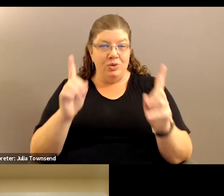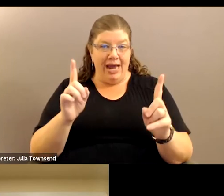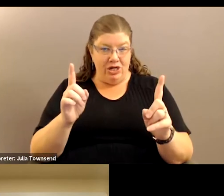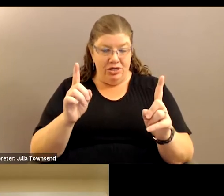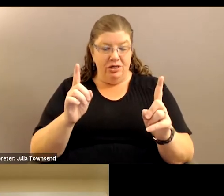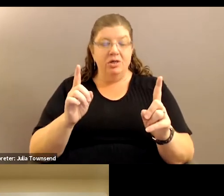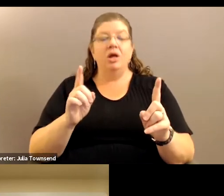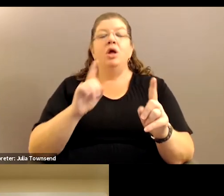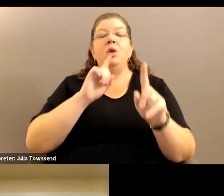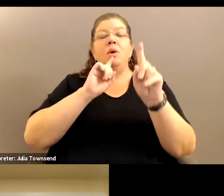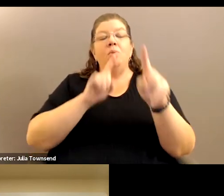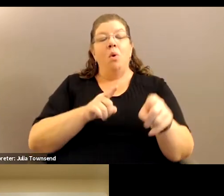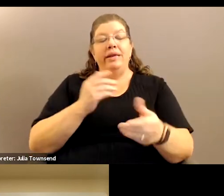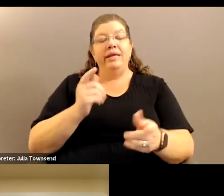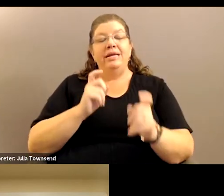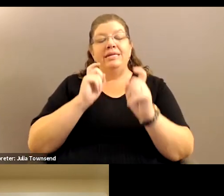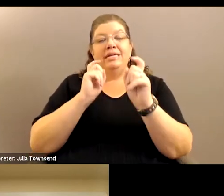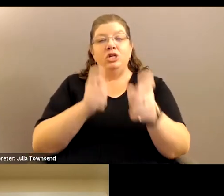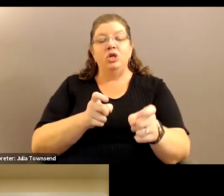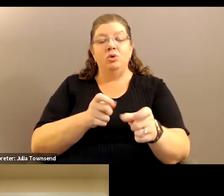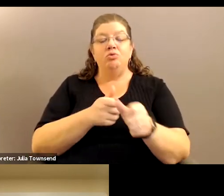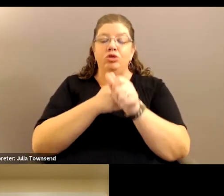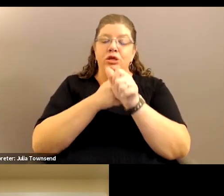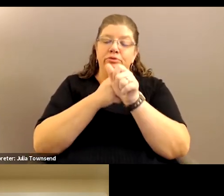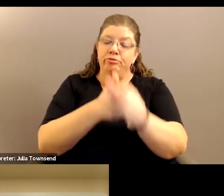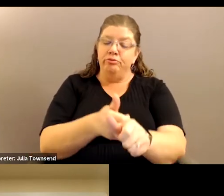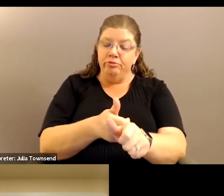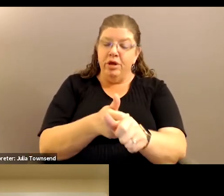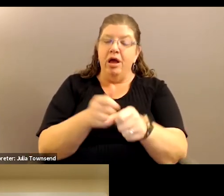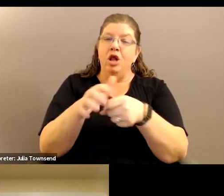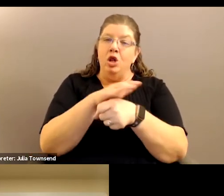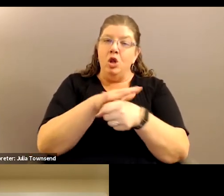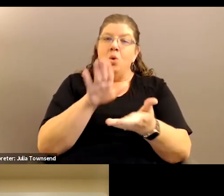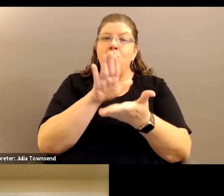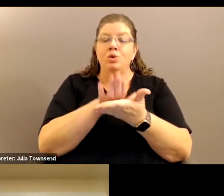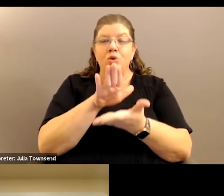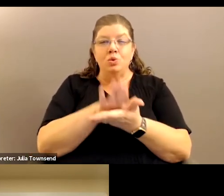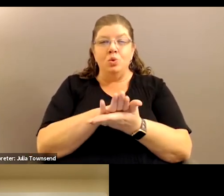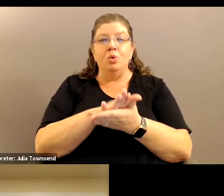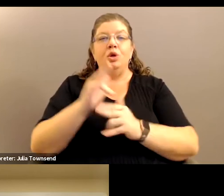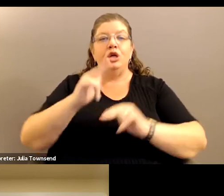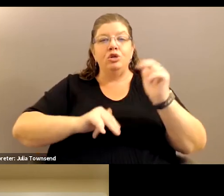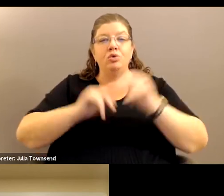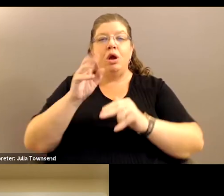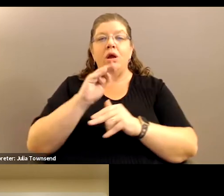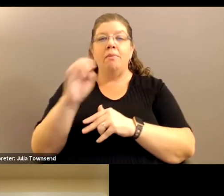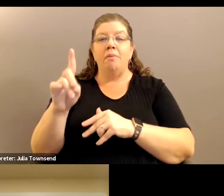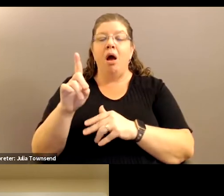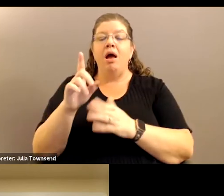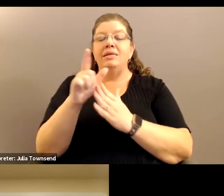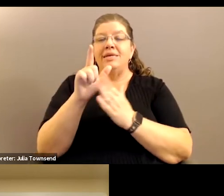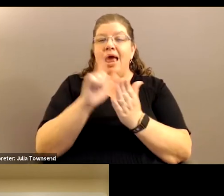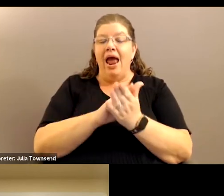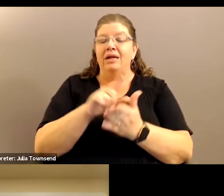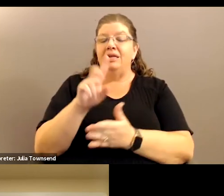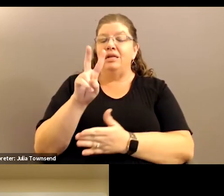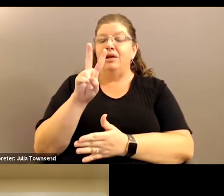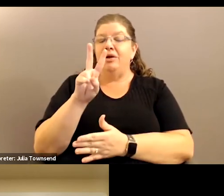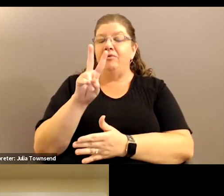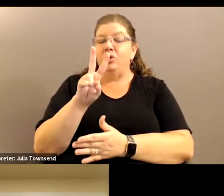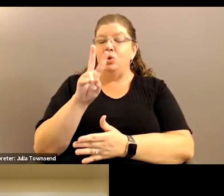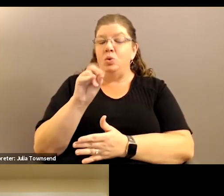issued in conformance with the strict accountability and local school construction bonds act of 2000 proposition